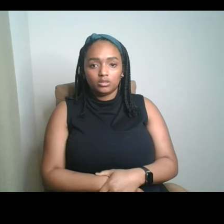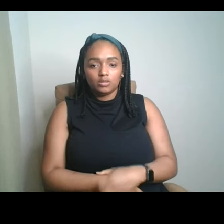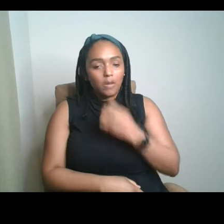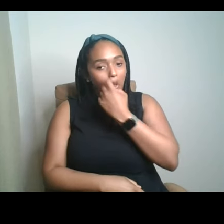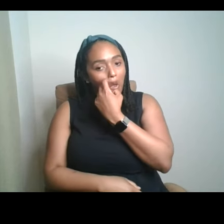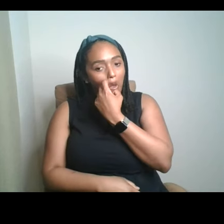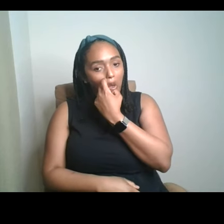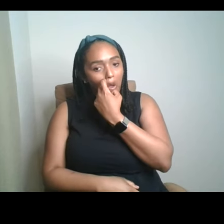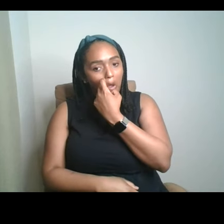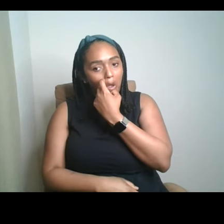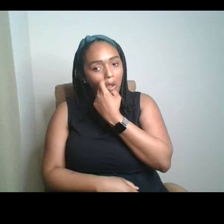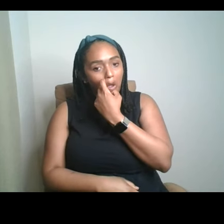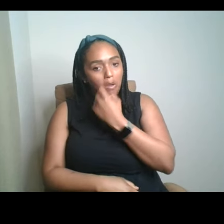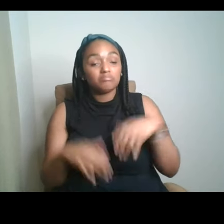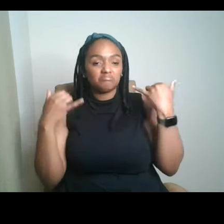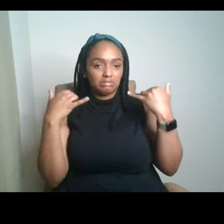So now